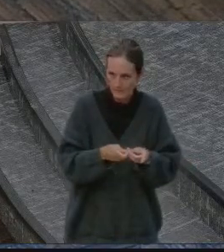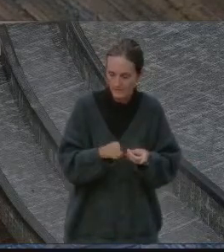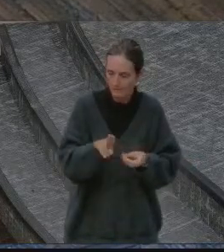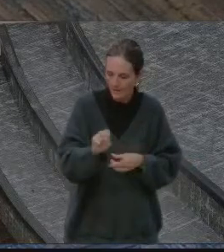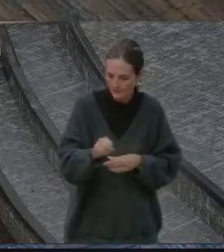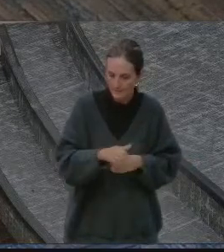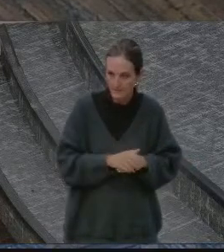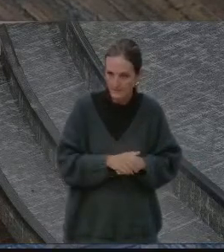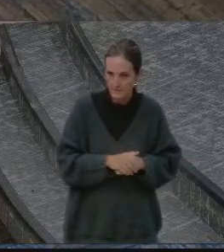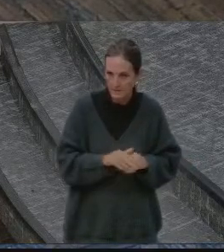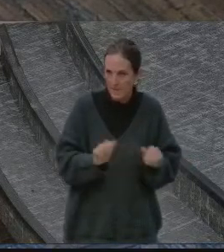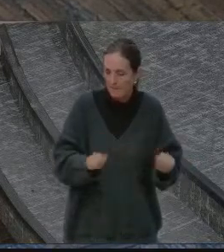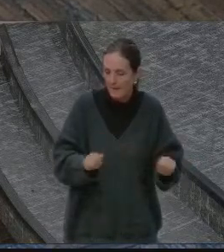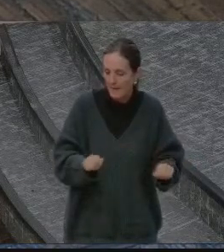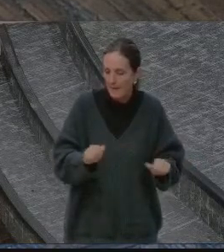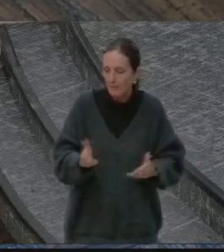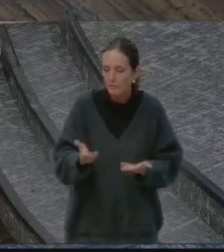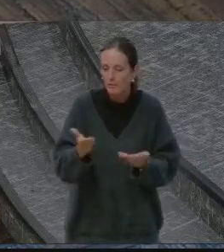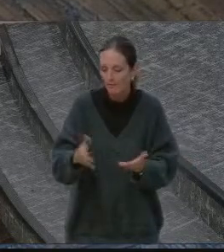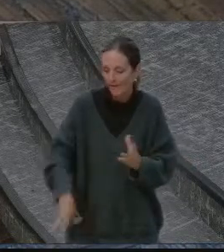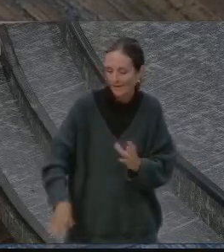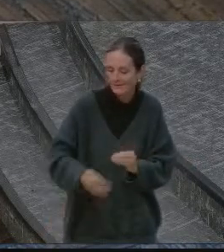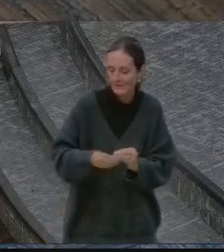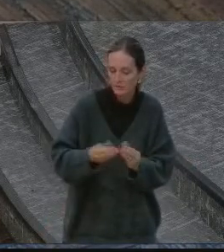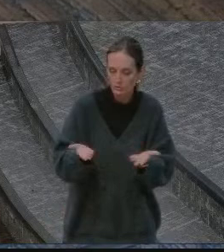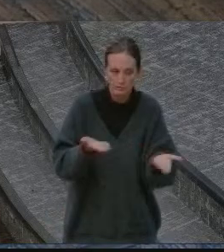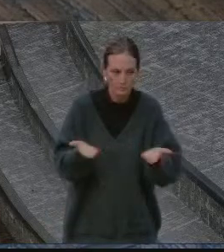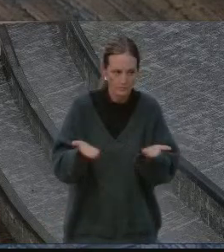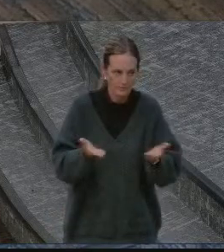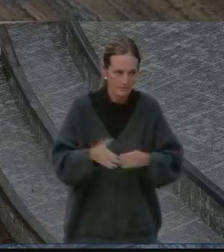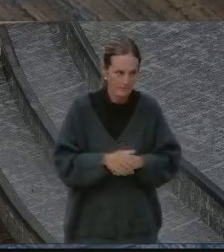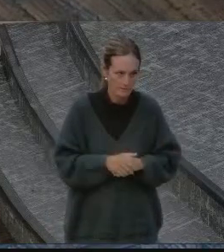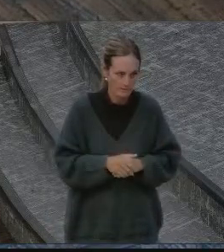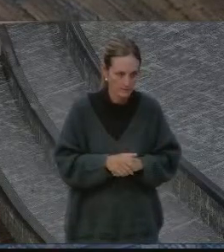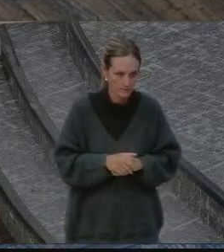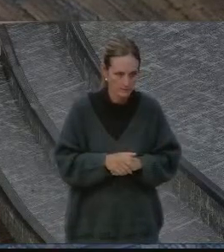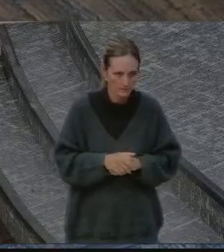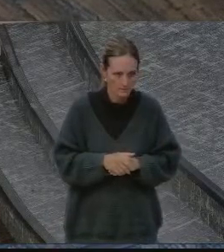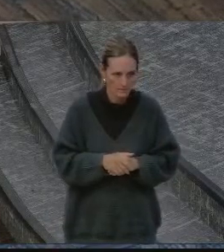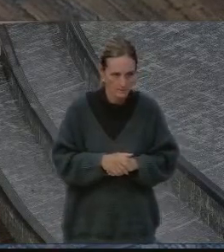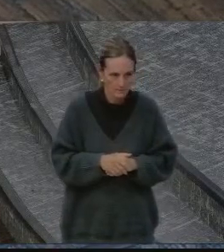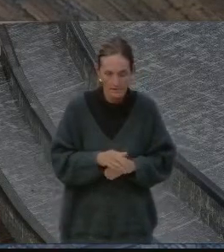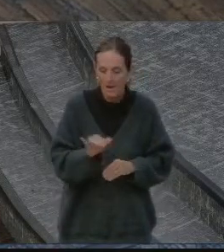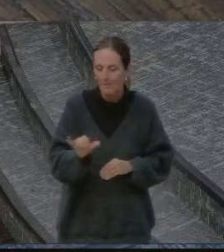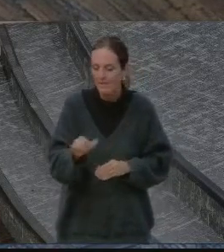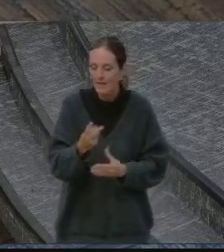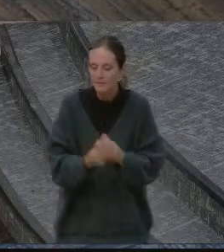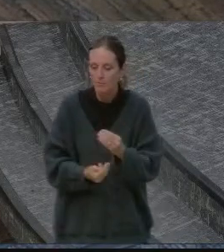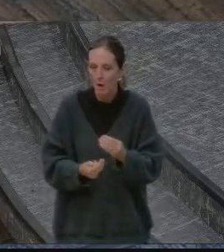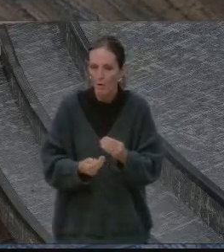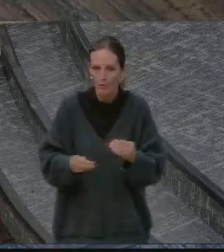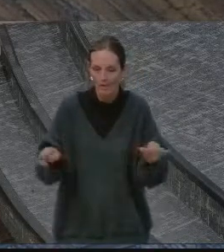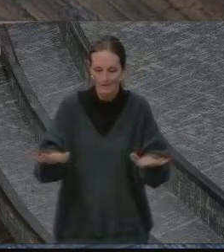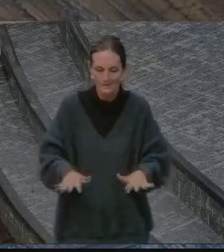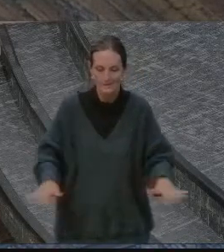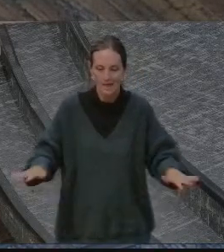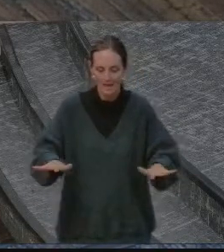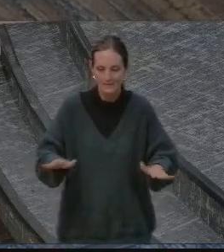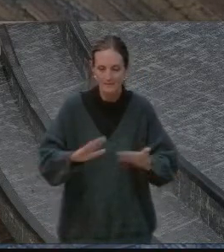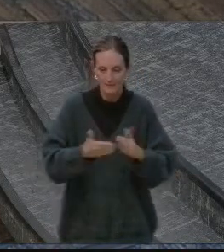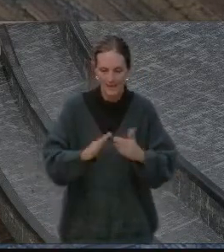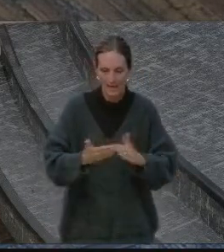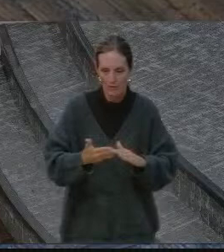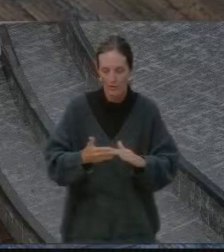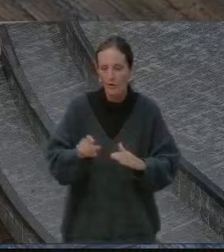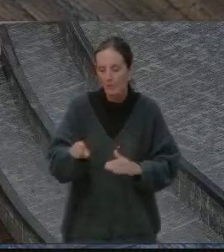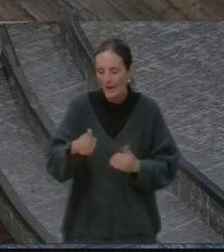being able to provide those additional services. With us splitting to both sides of town, it requires more buses to